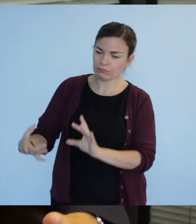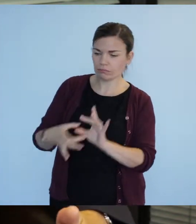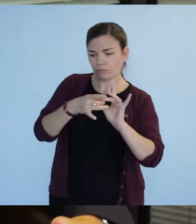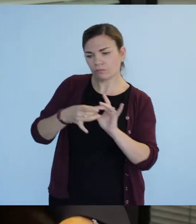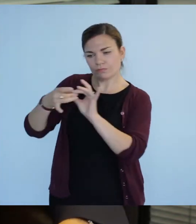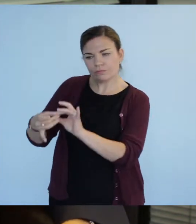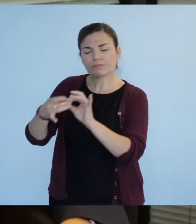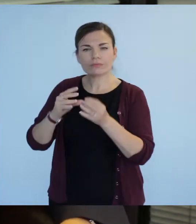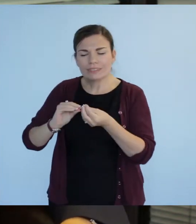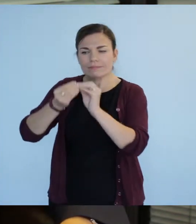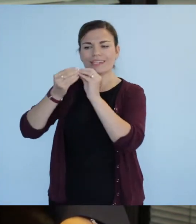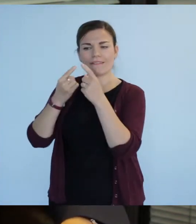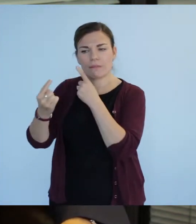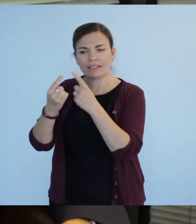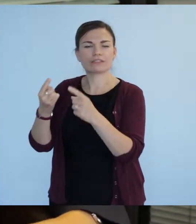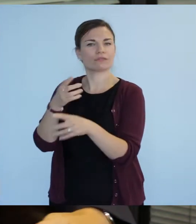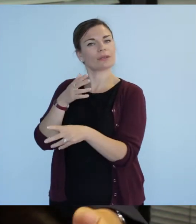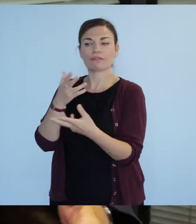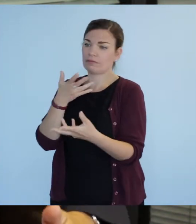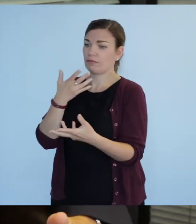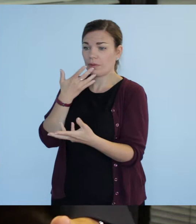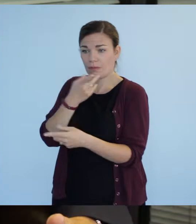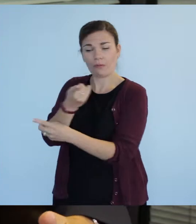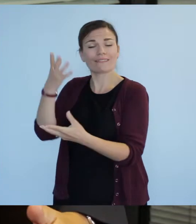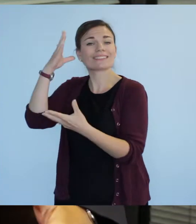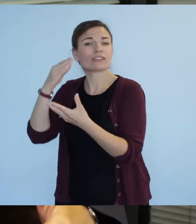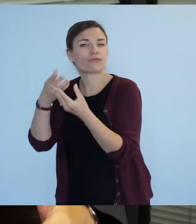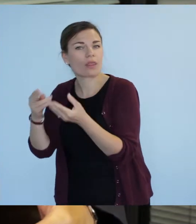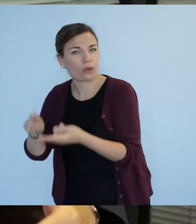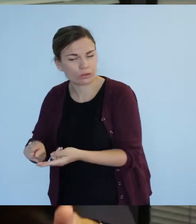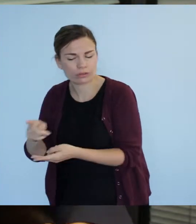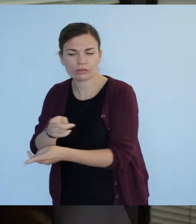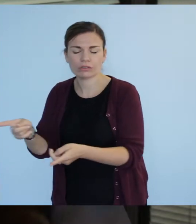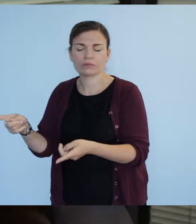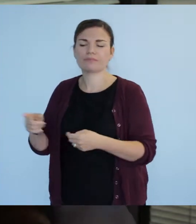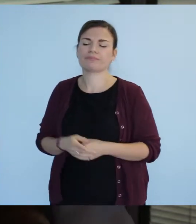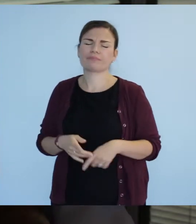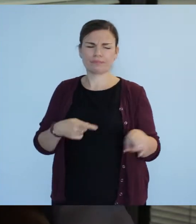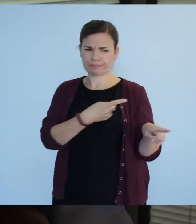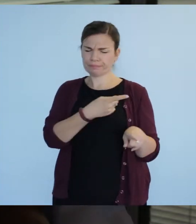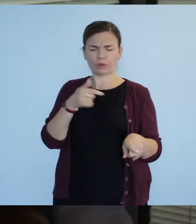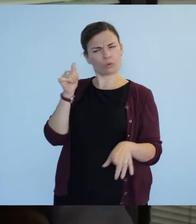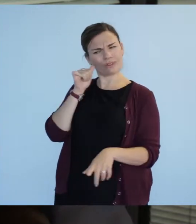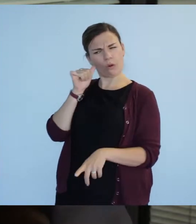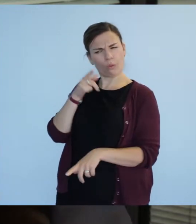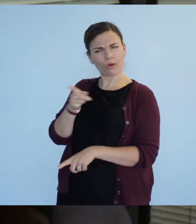services, design, information for people with sensory loss. The other thing for me is we know that people with sensory